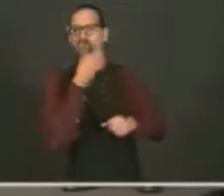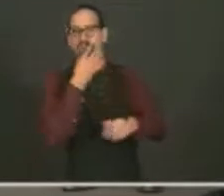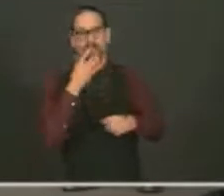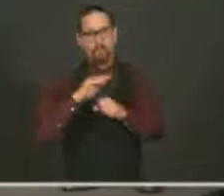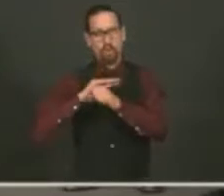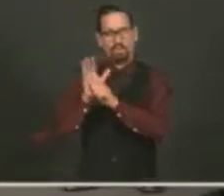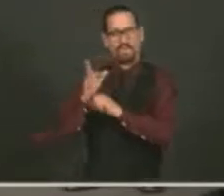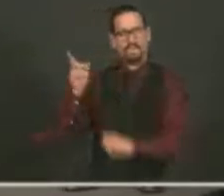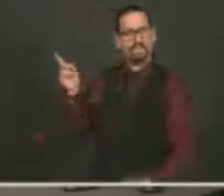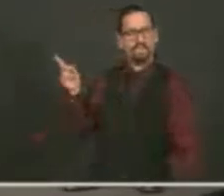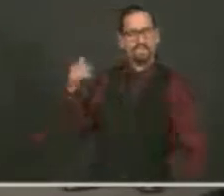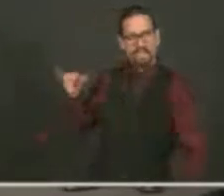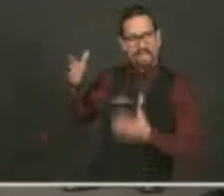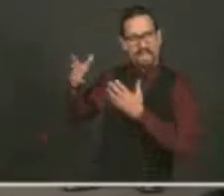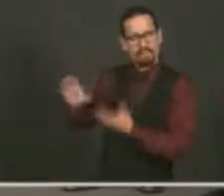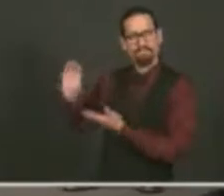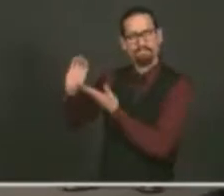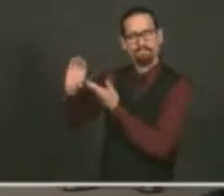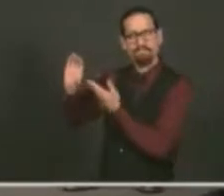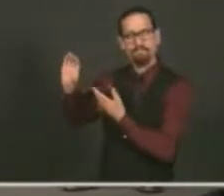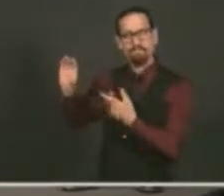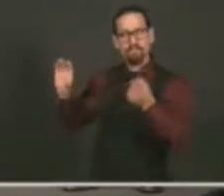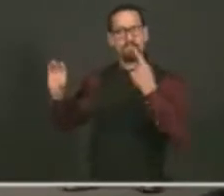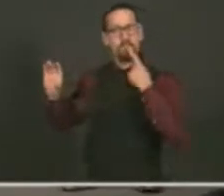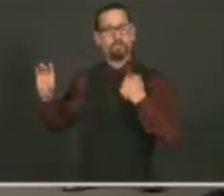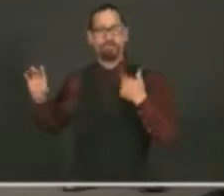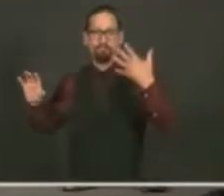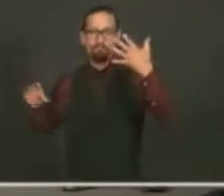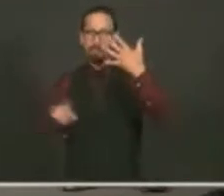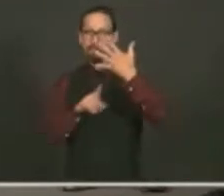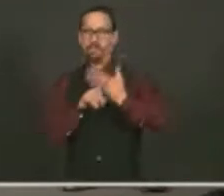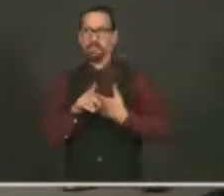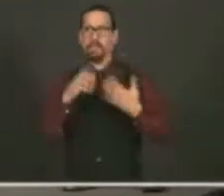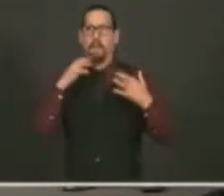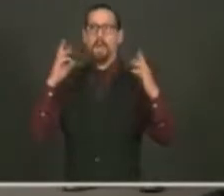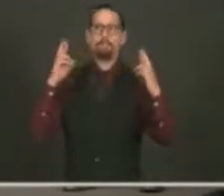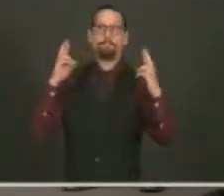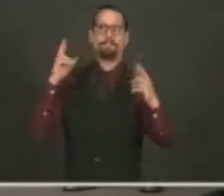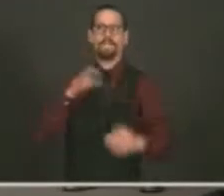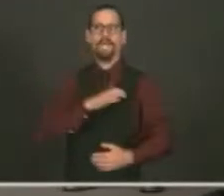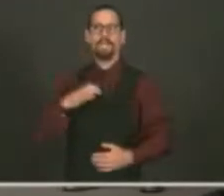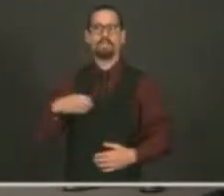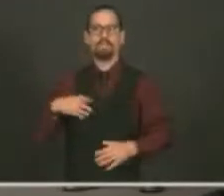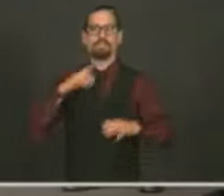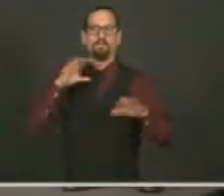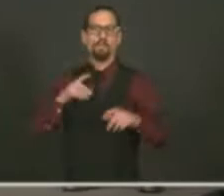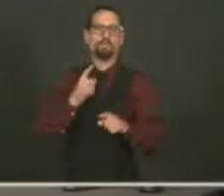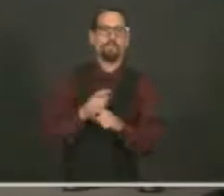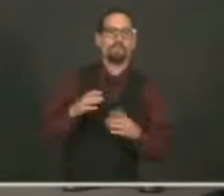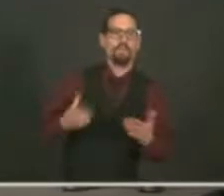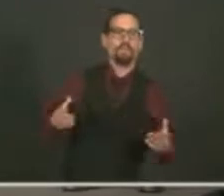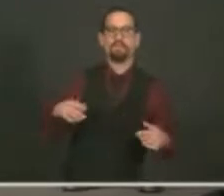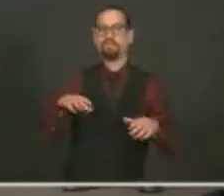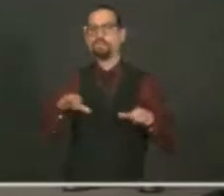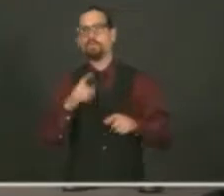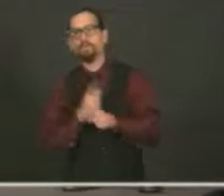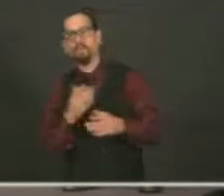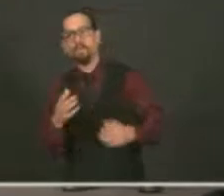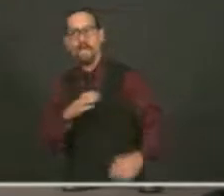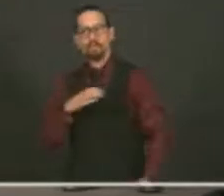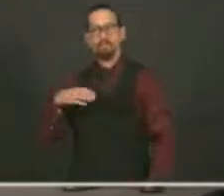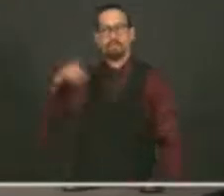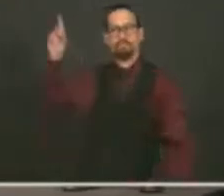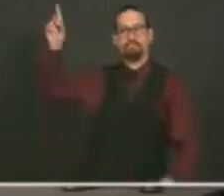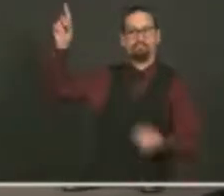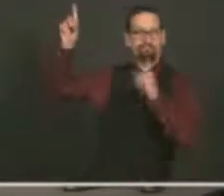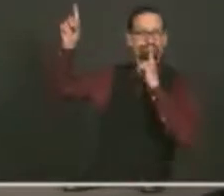And you've been telling us for 5 months that you hope that Congress will, in your words, do the right thing. Yeah. They haven't done so far. The House isn't